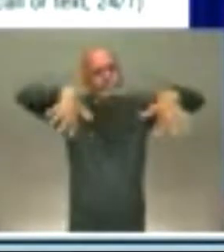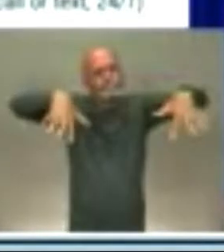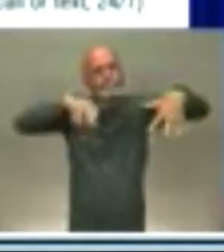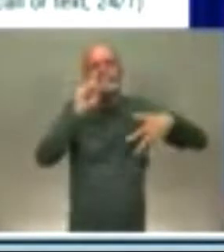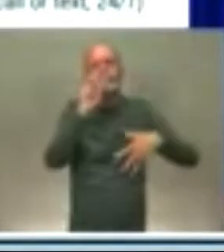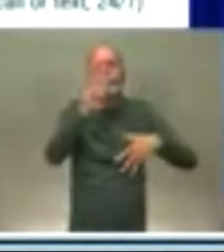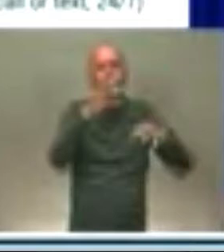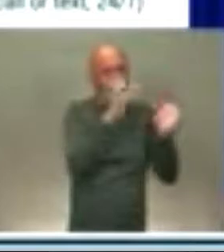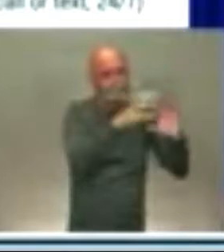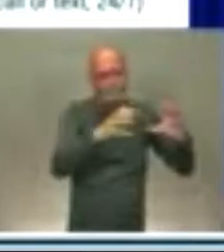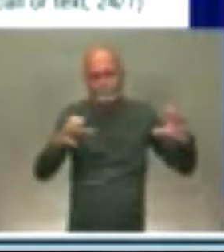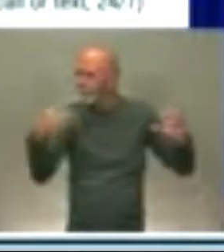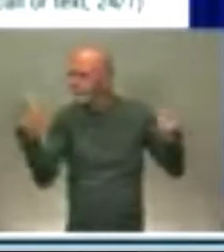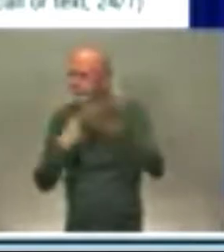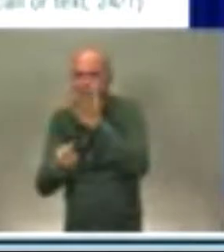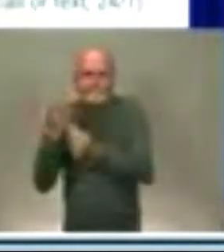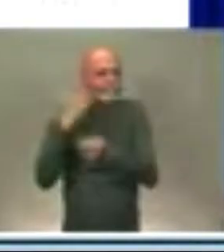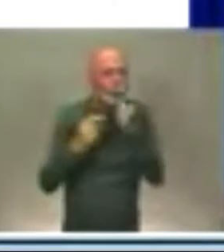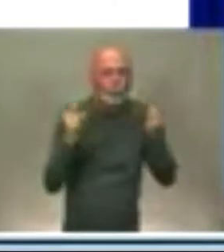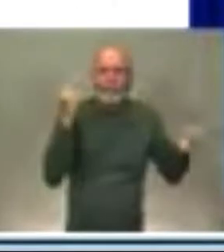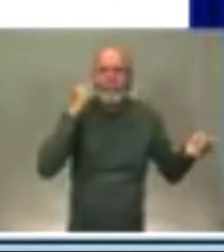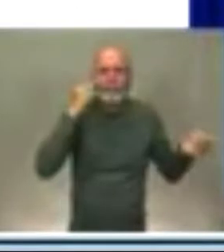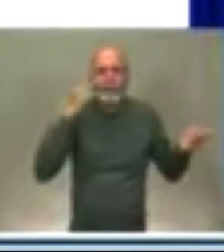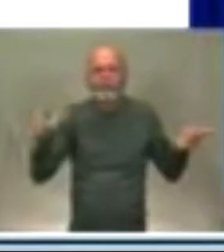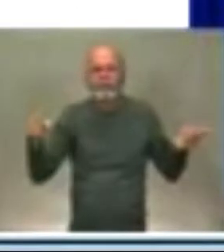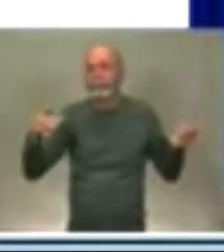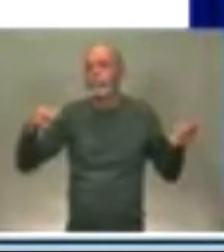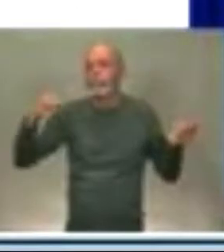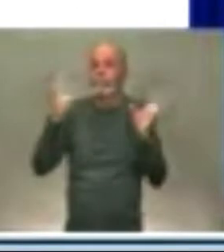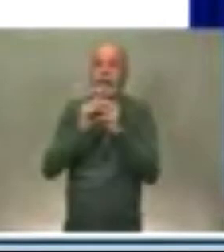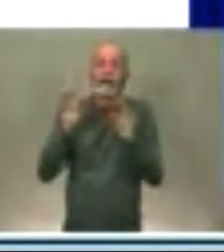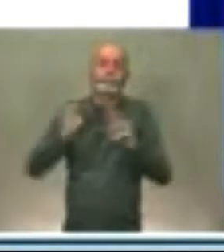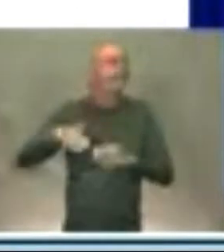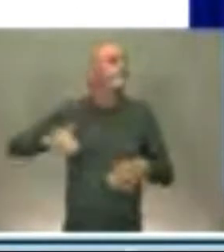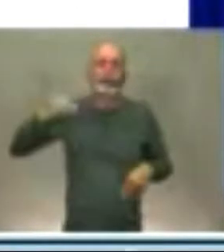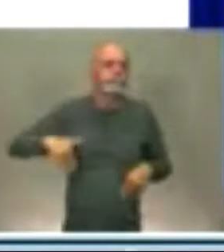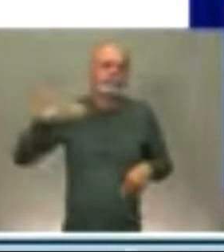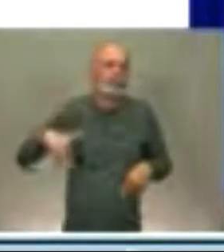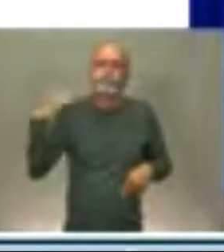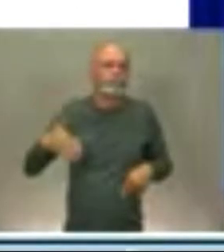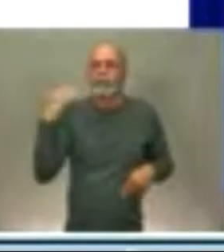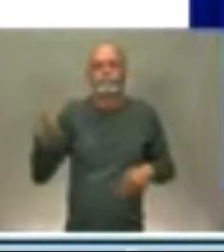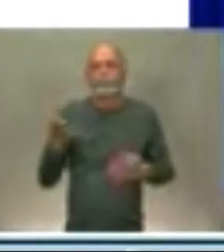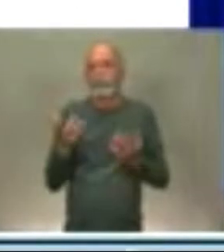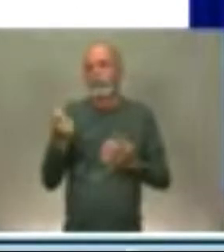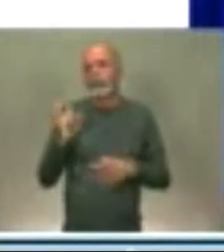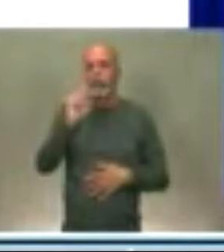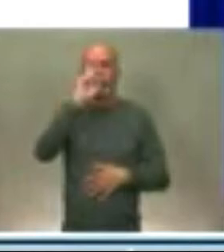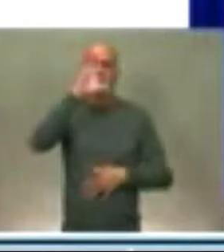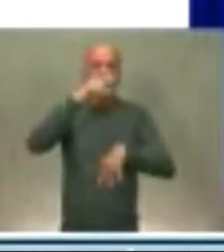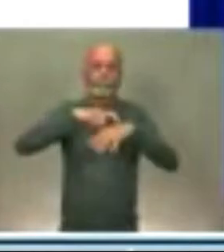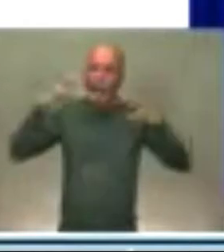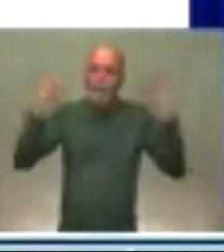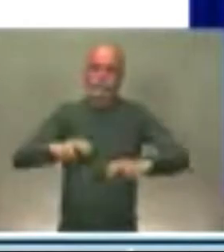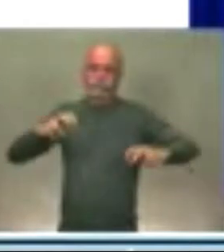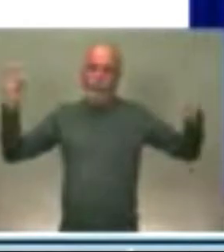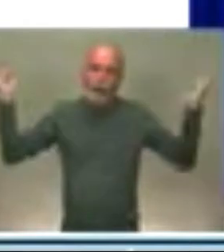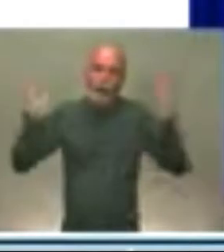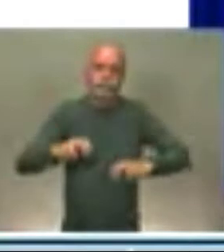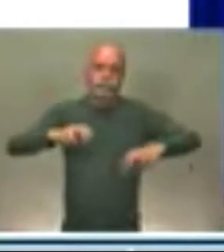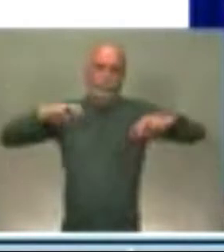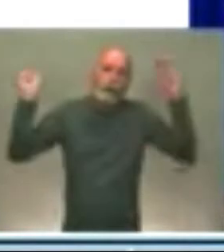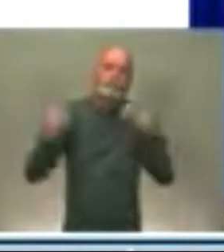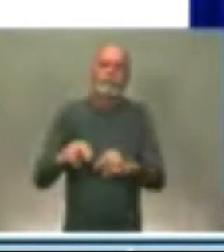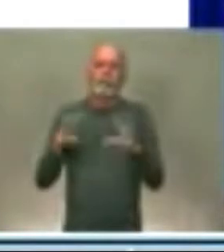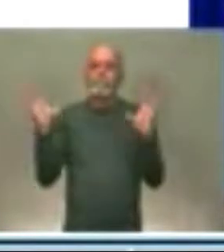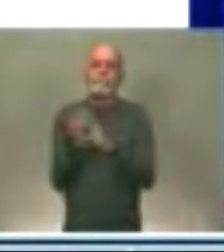in the range of 100 times, I think, is the most recent thing I heard. So it's been quite active. I mean, and I'm sure they probably